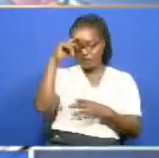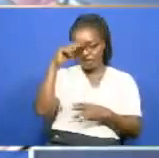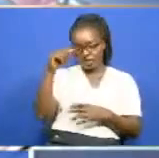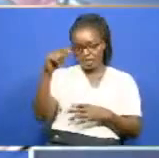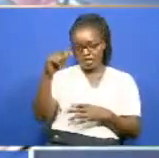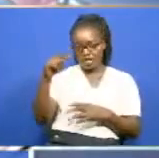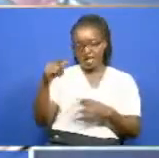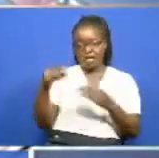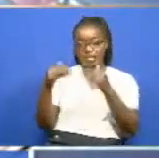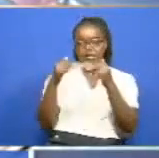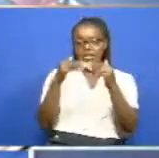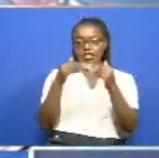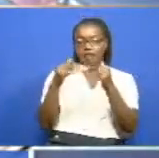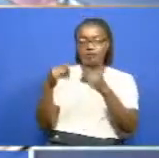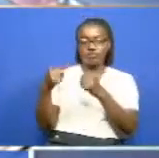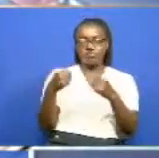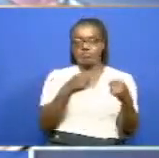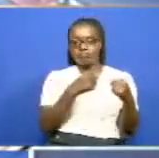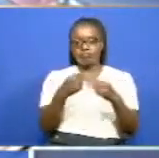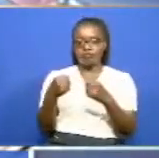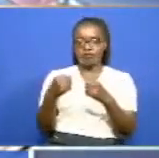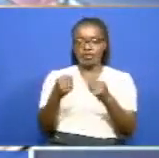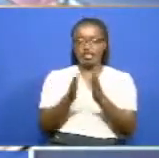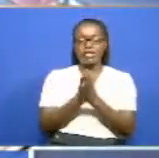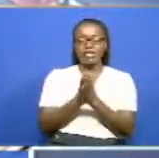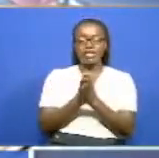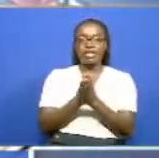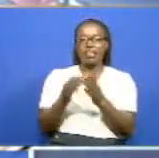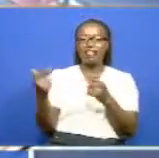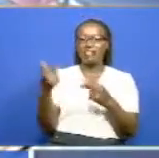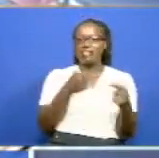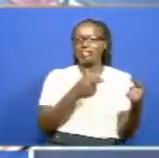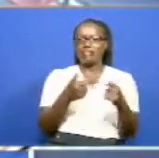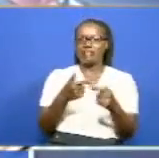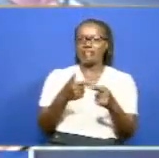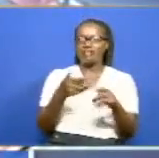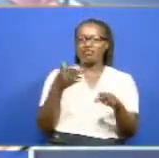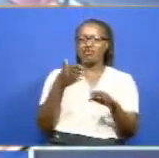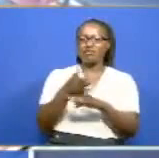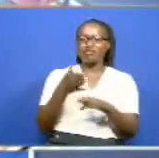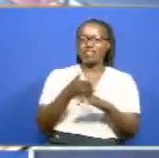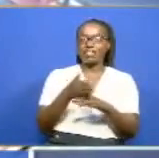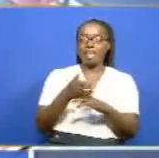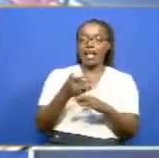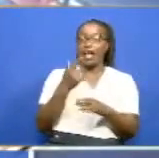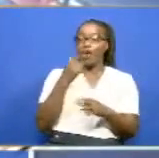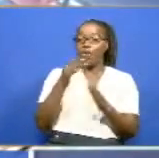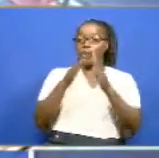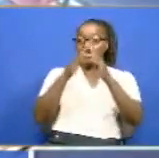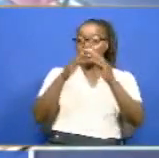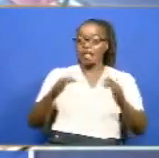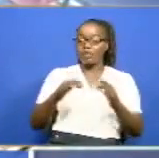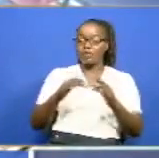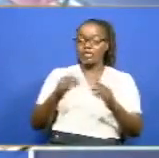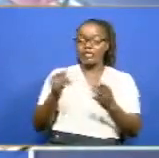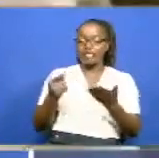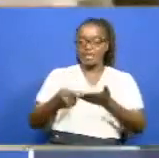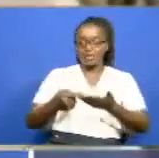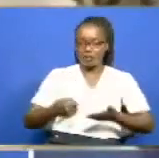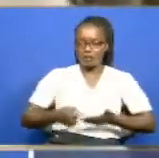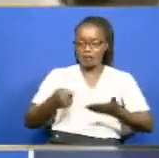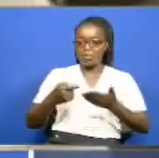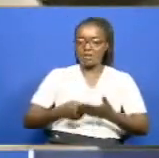challenger Joe Biden fiercely clashed in one of the most chaotic and nasty White House debates witnessed in years.